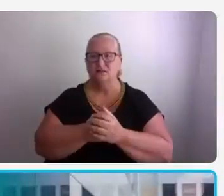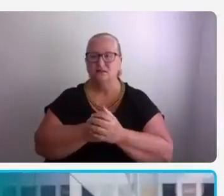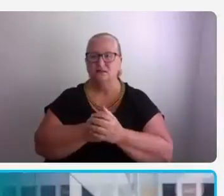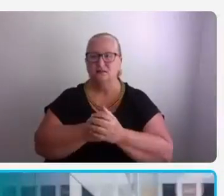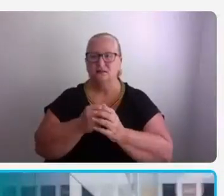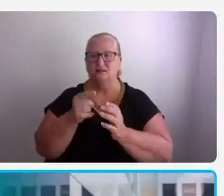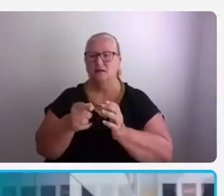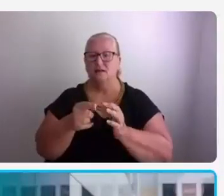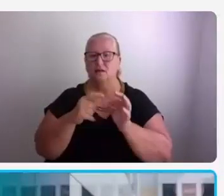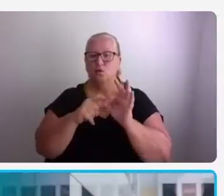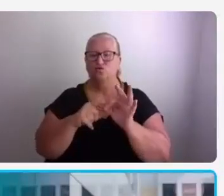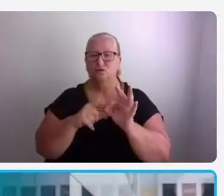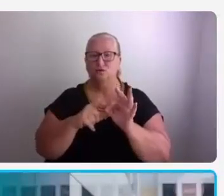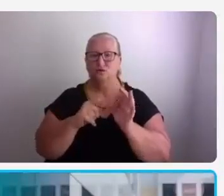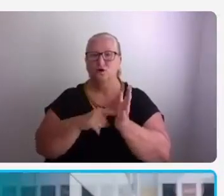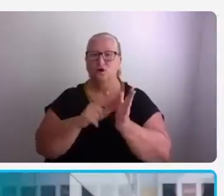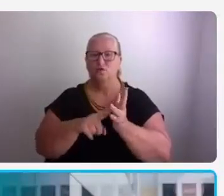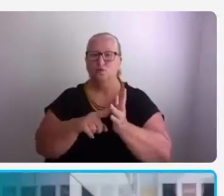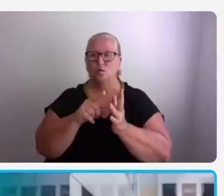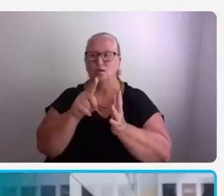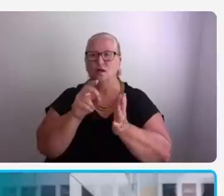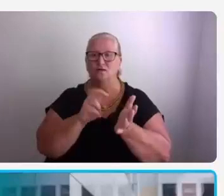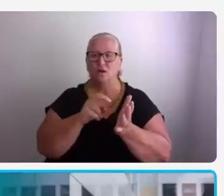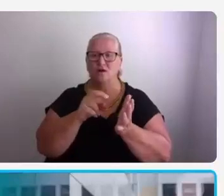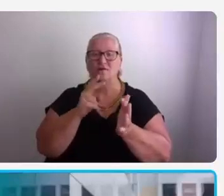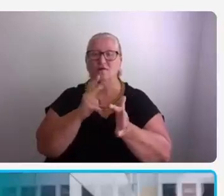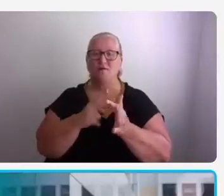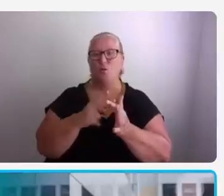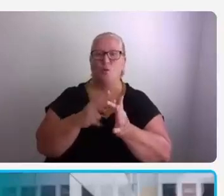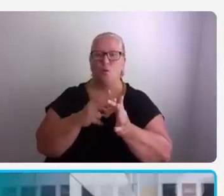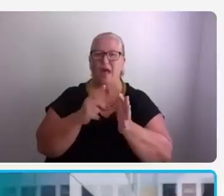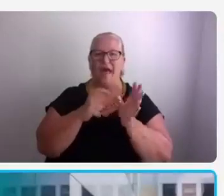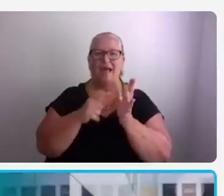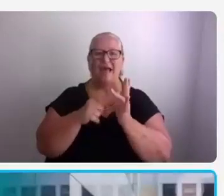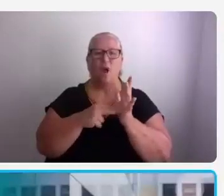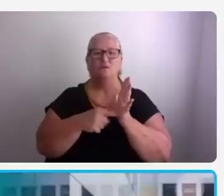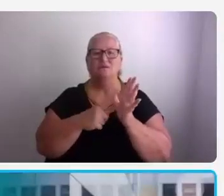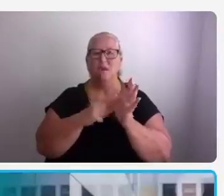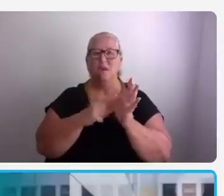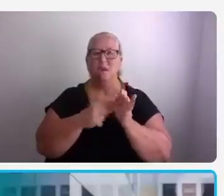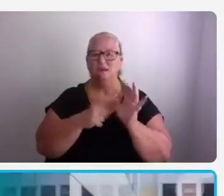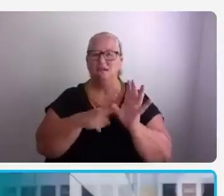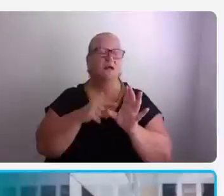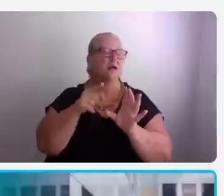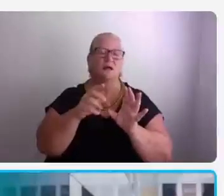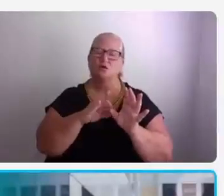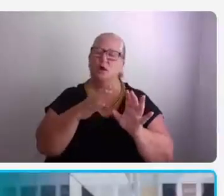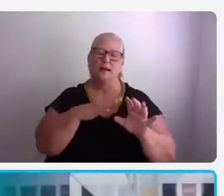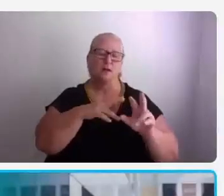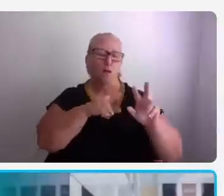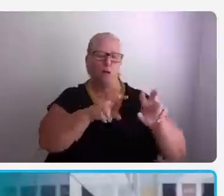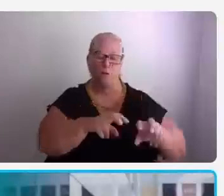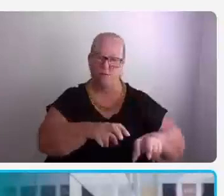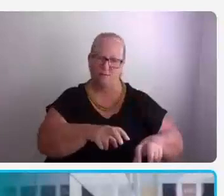been asked relates to sign-off and auditing and accountability. The quarterly financial report will not need to be audited. However,